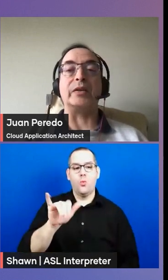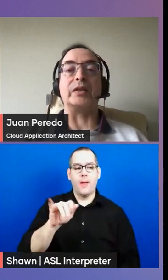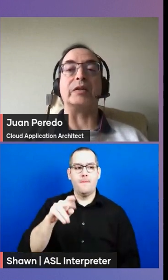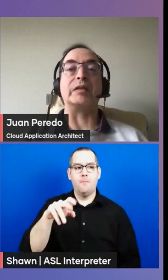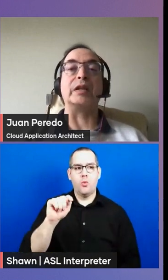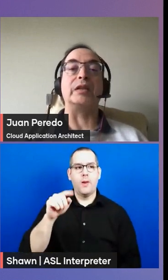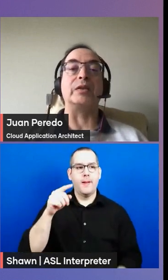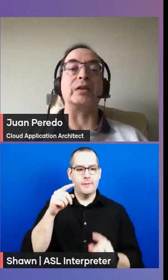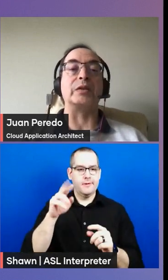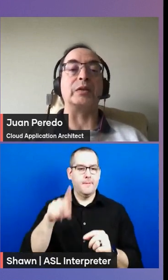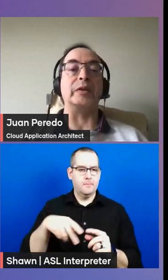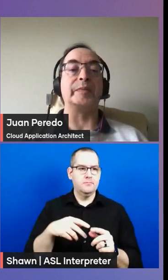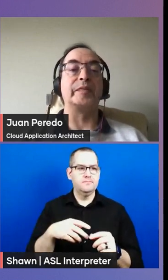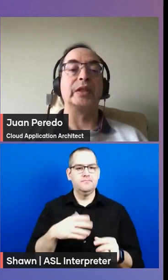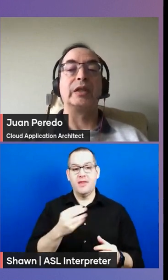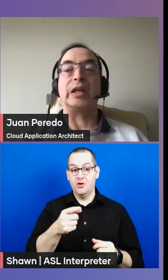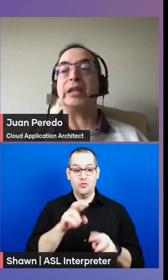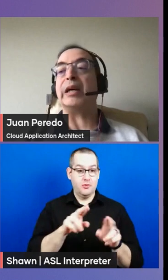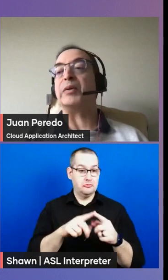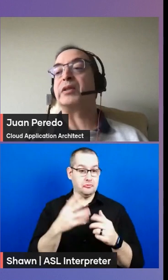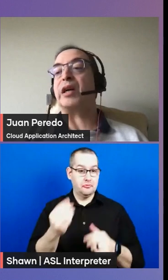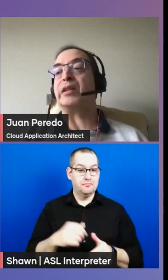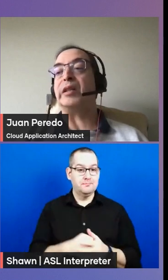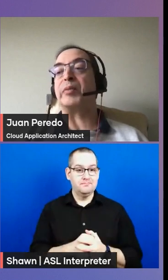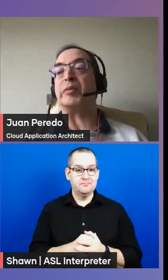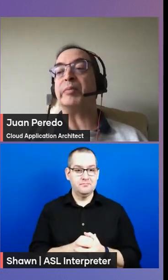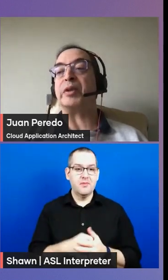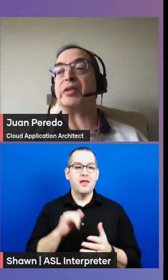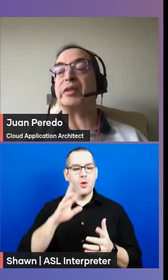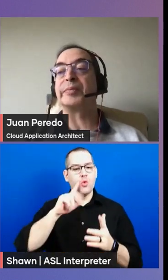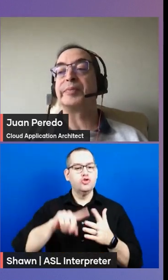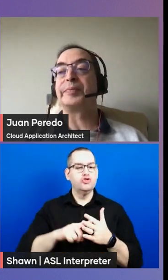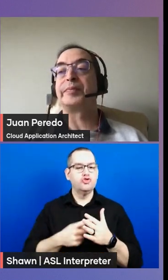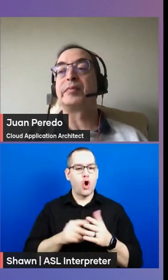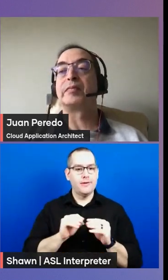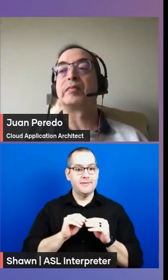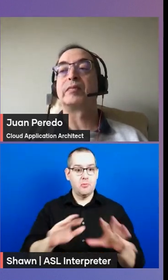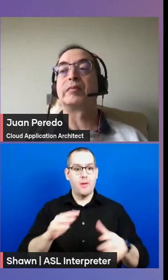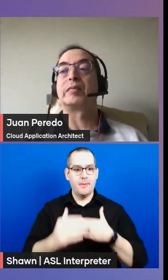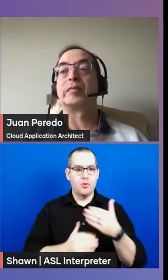and you're good to go. And that will start the deployment process.